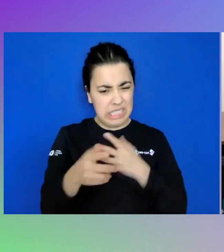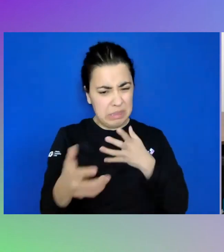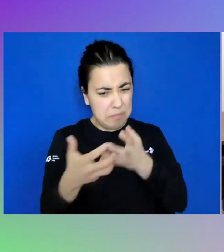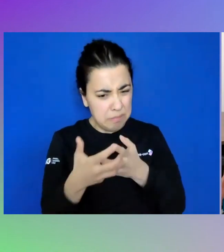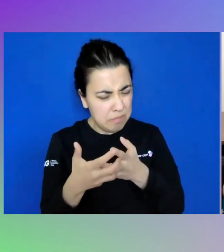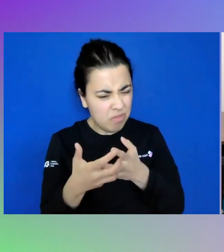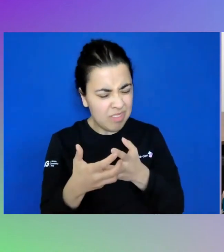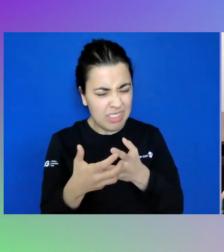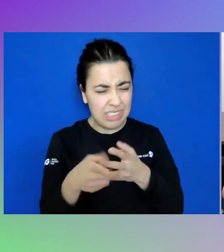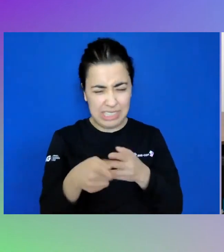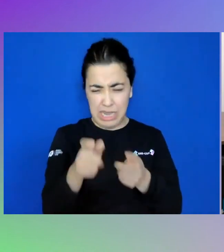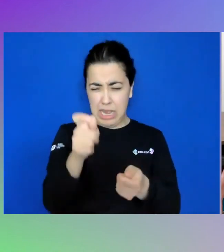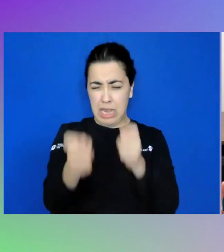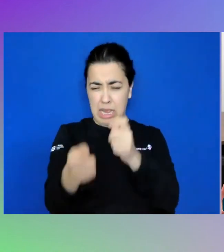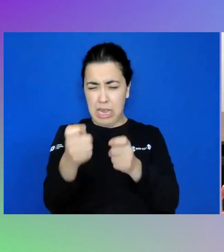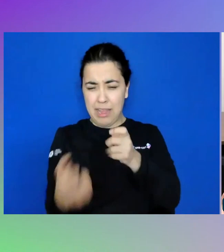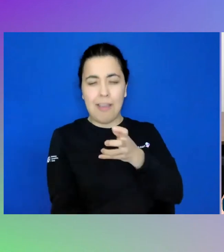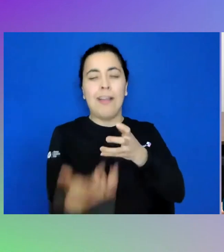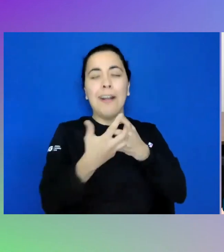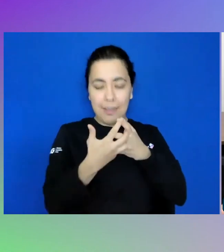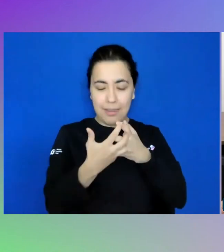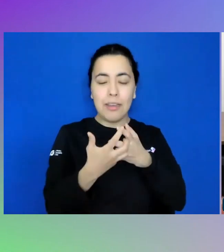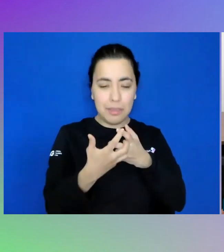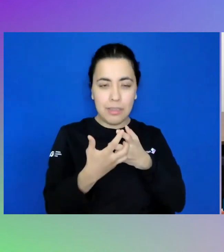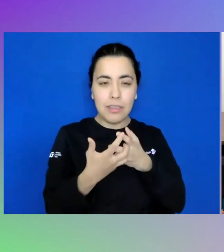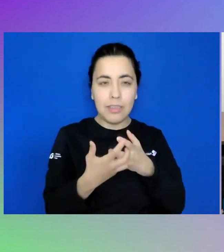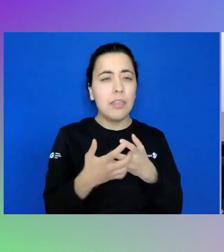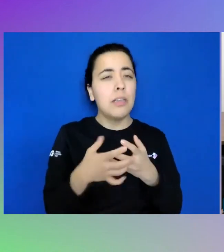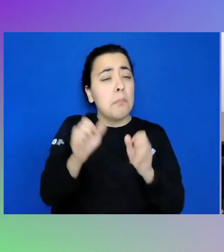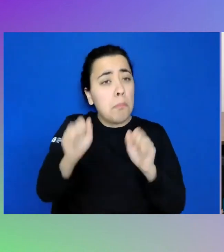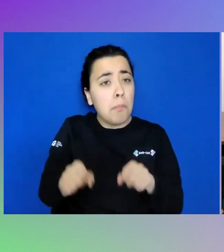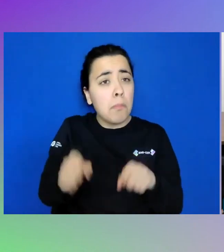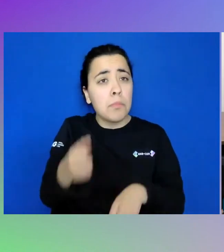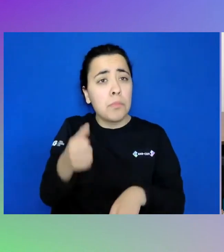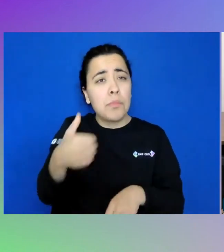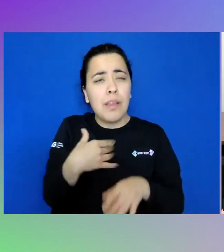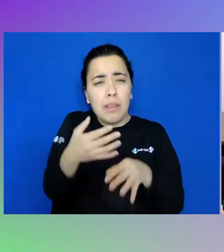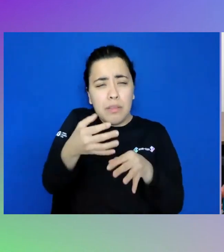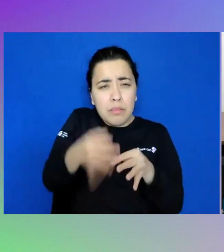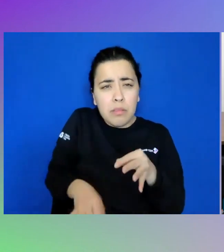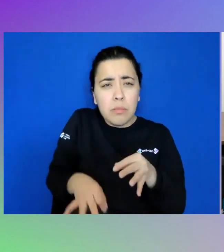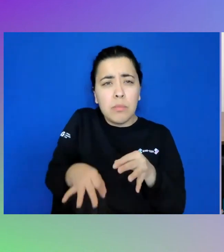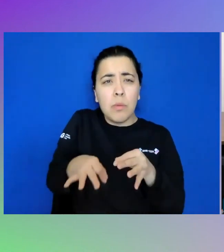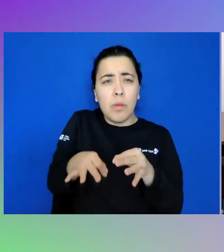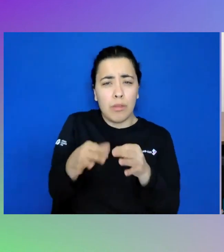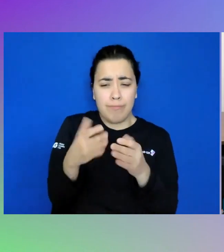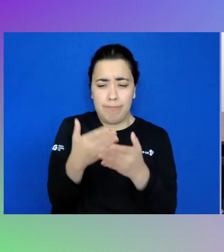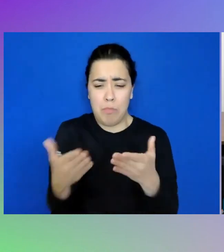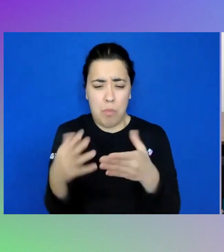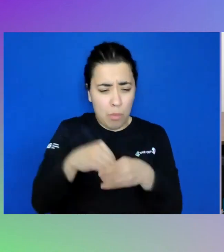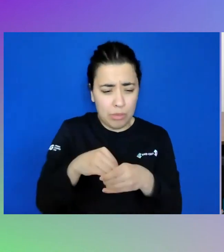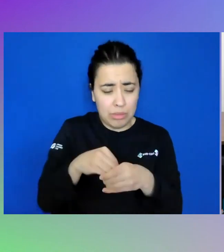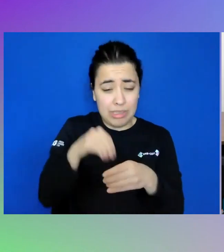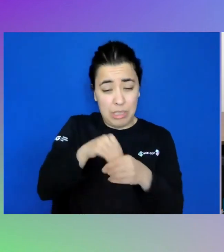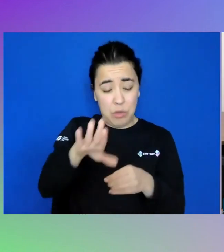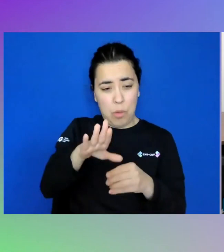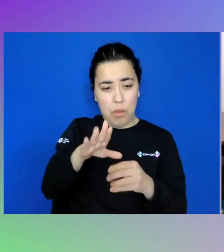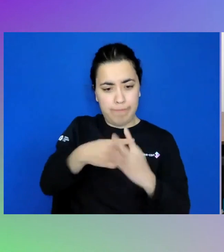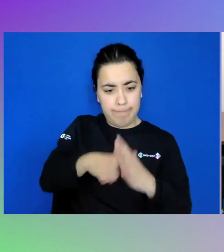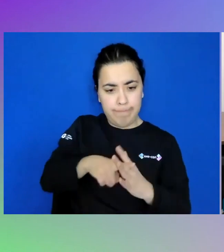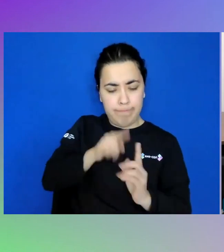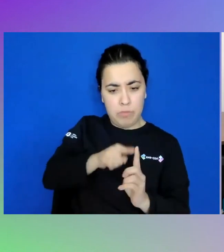accessible. You can have all of the base attributes or the base ideas built into your component, but if you're not using